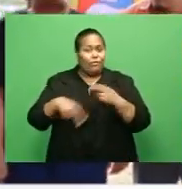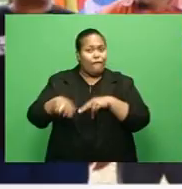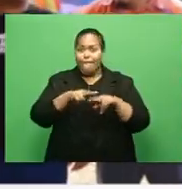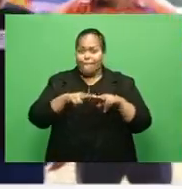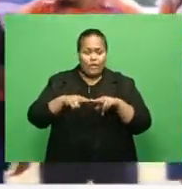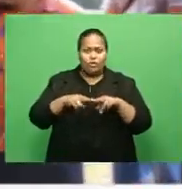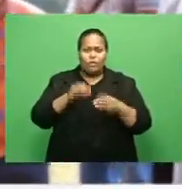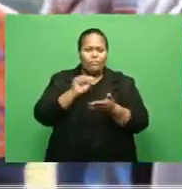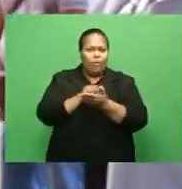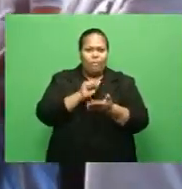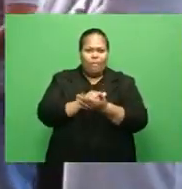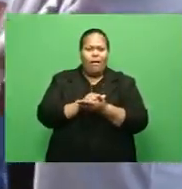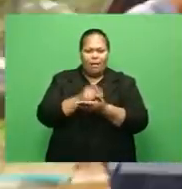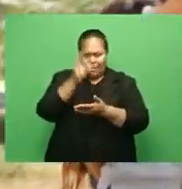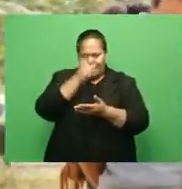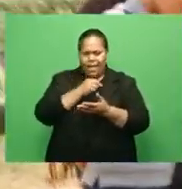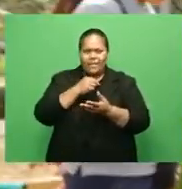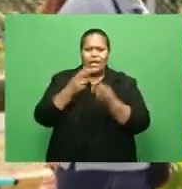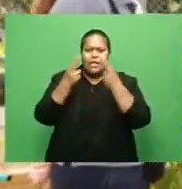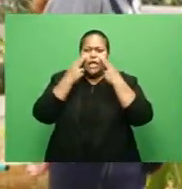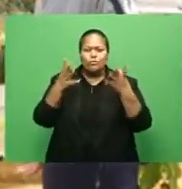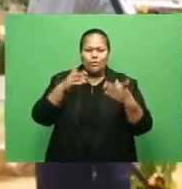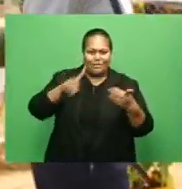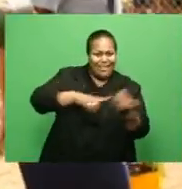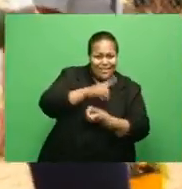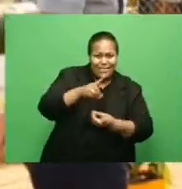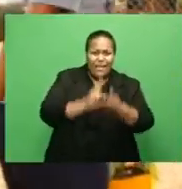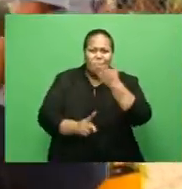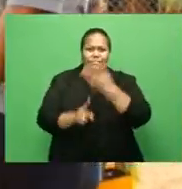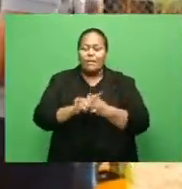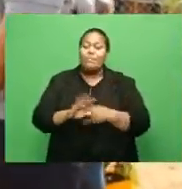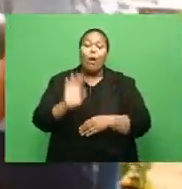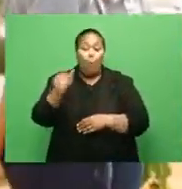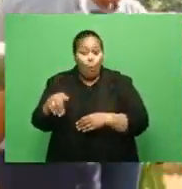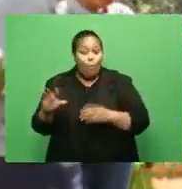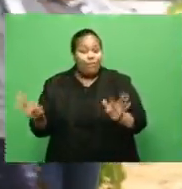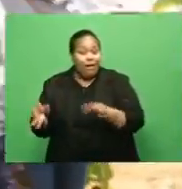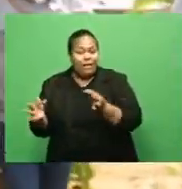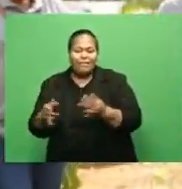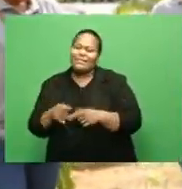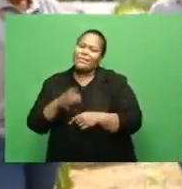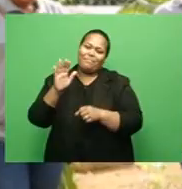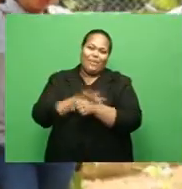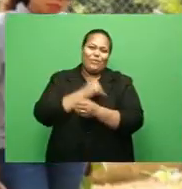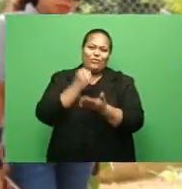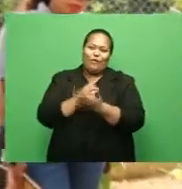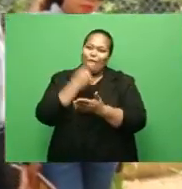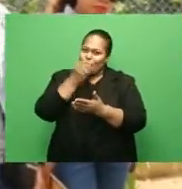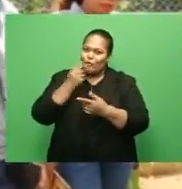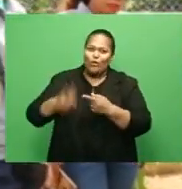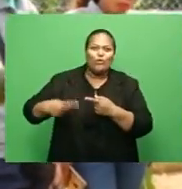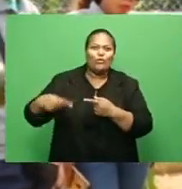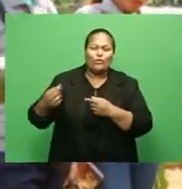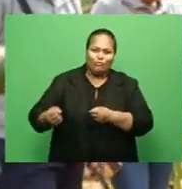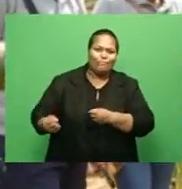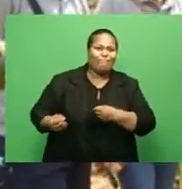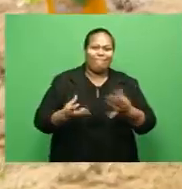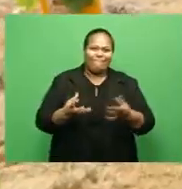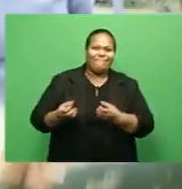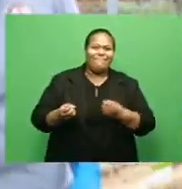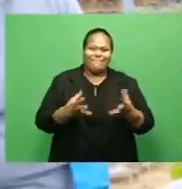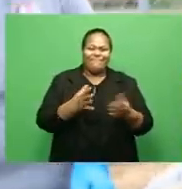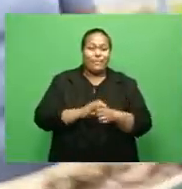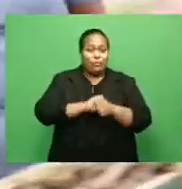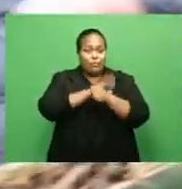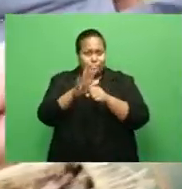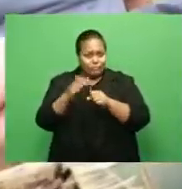Quartz Fiji says home gardening will ensure uninterrupted food supply. It says with reduced working hours due to the pandemic